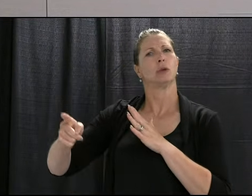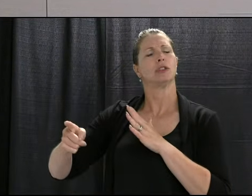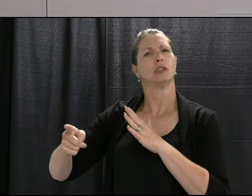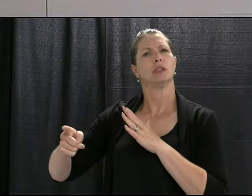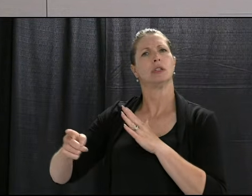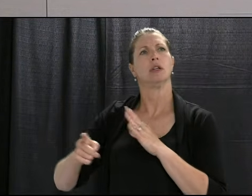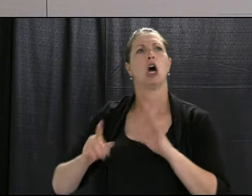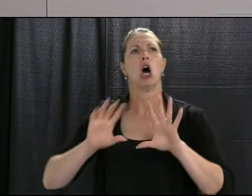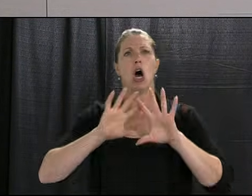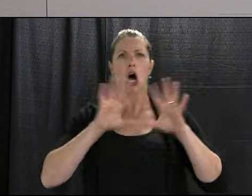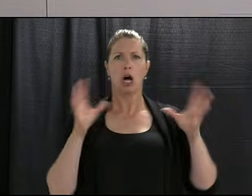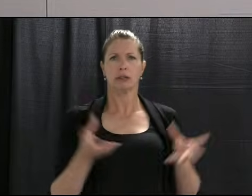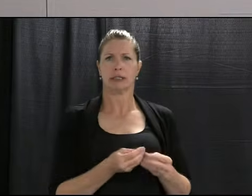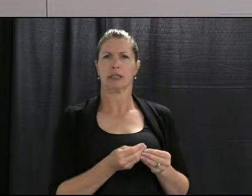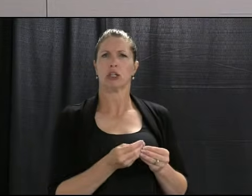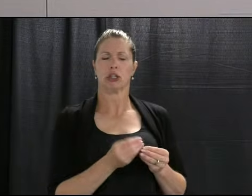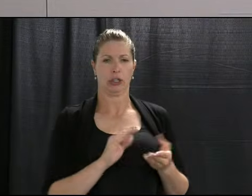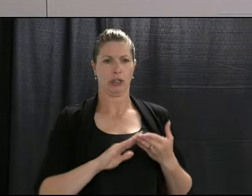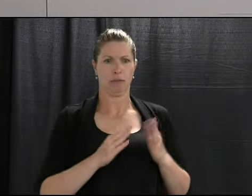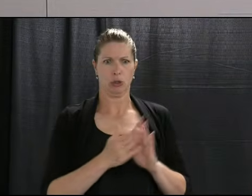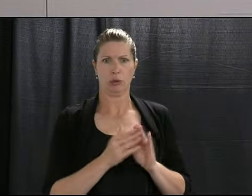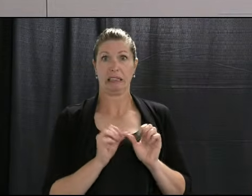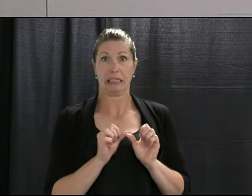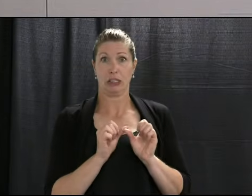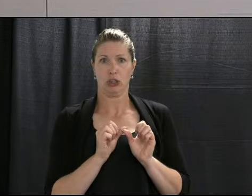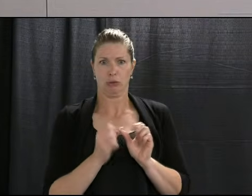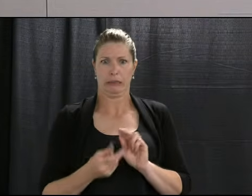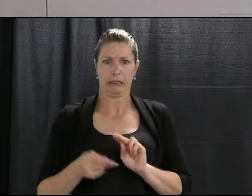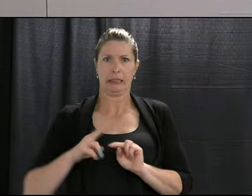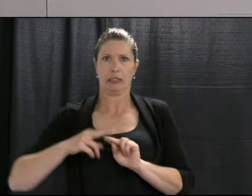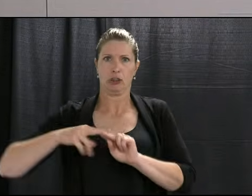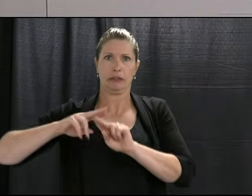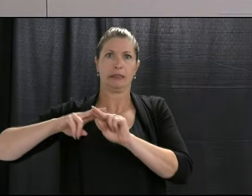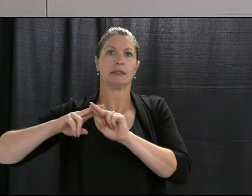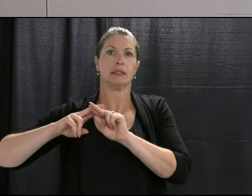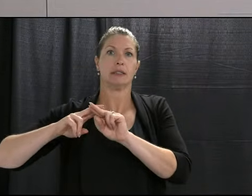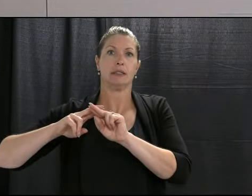become? The numbers for the communities obviously are continuing to add up.